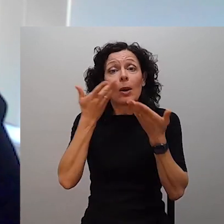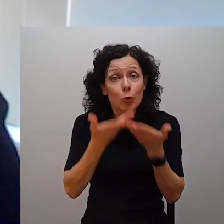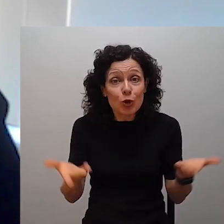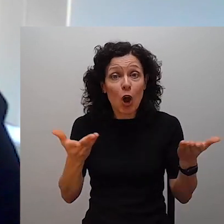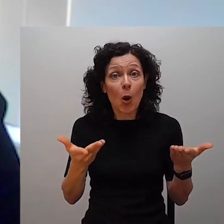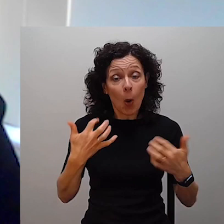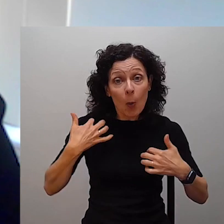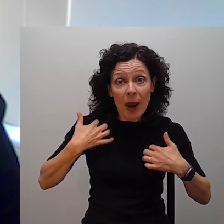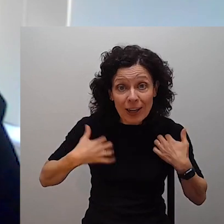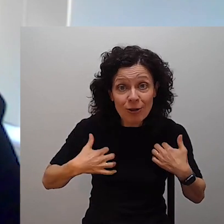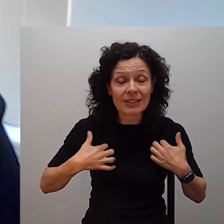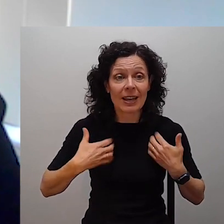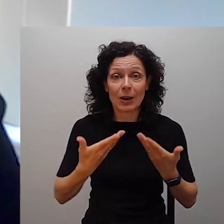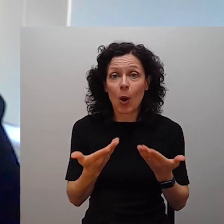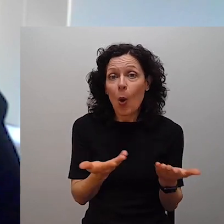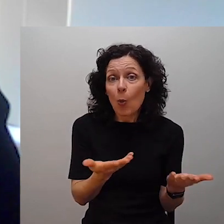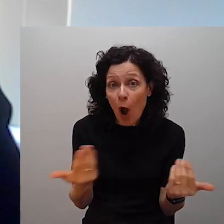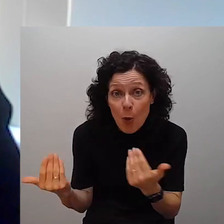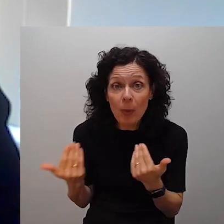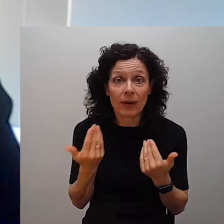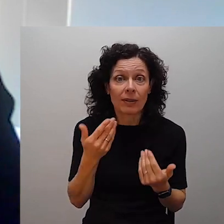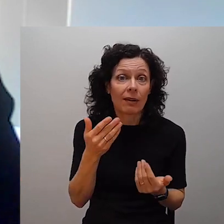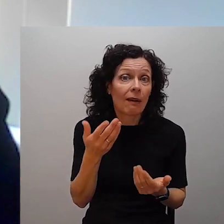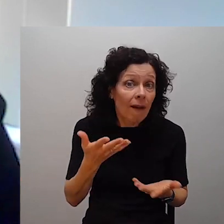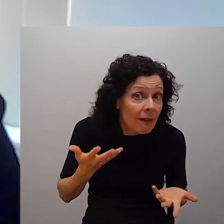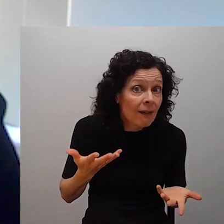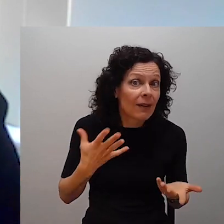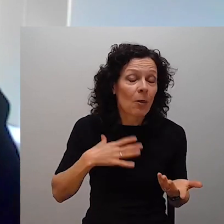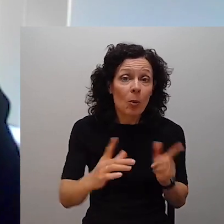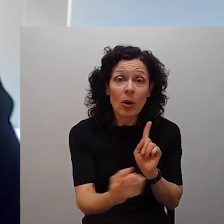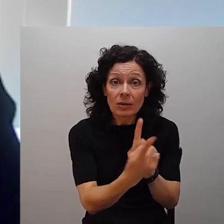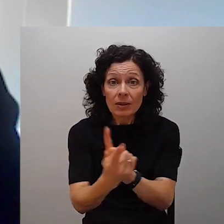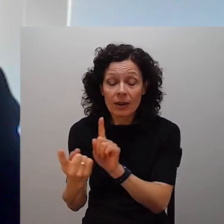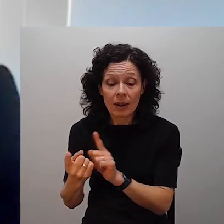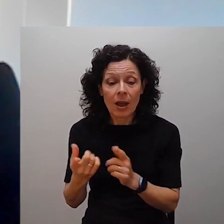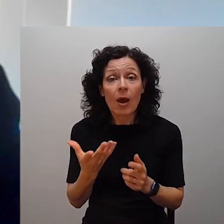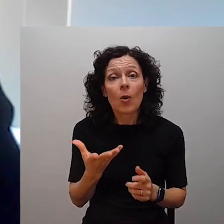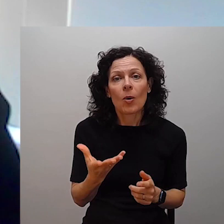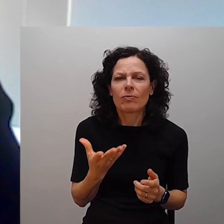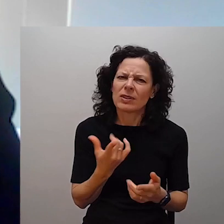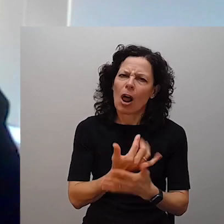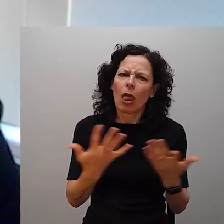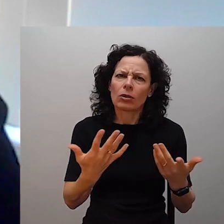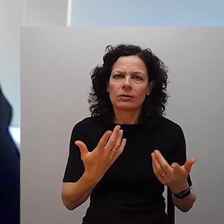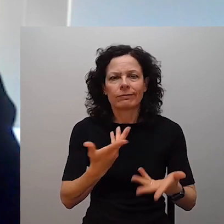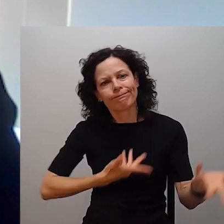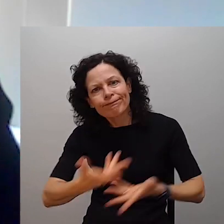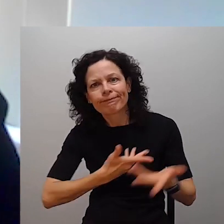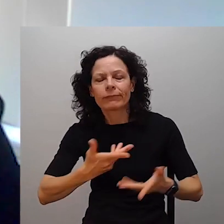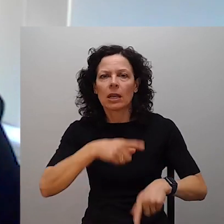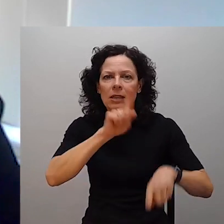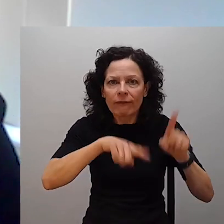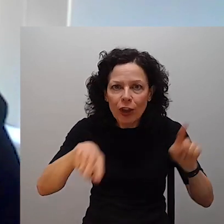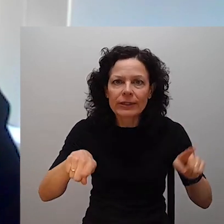know, we're interested, we're listening, we're open, and we want these kinds of students here. We hear a lot about diversity, we hear a lot about equality